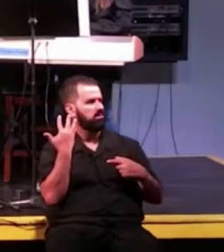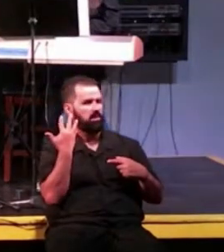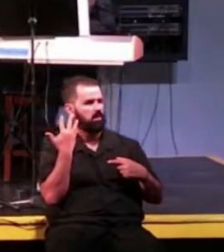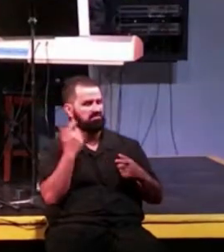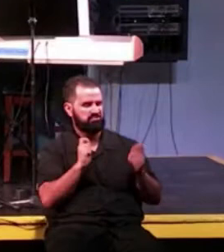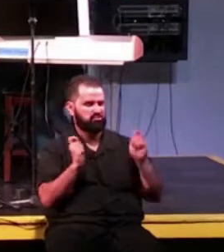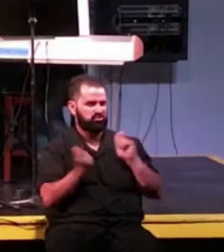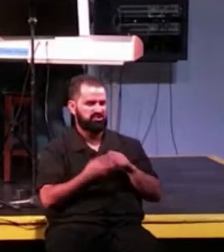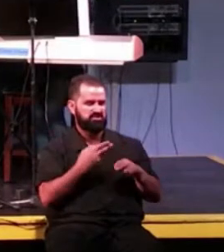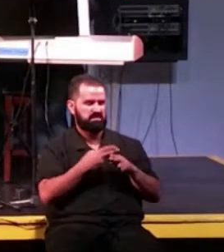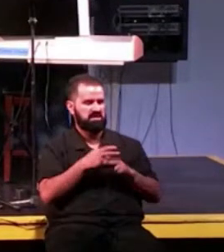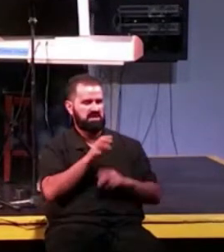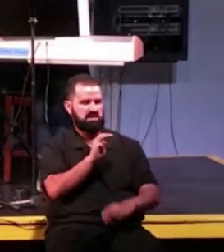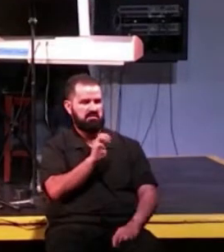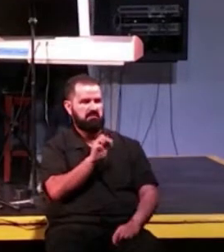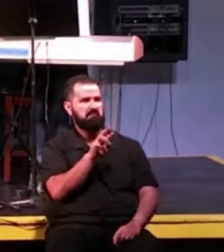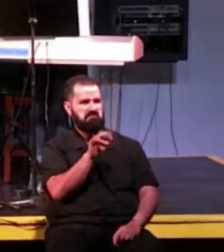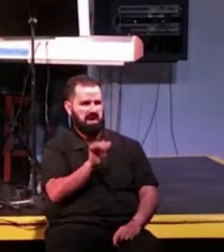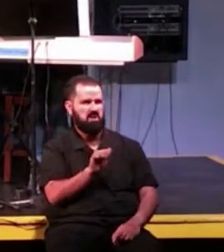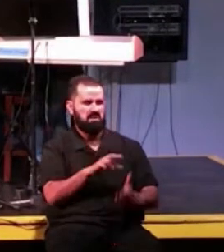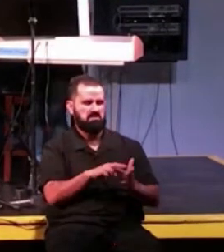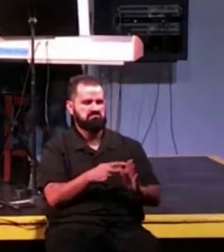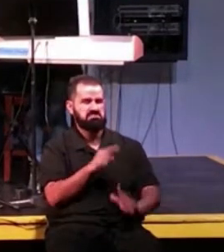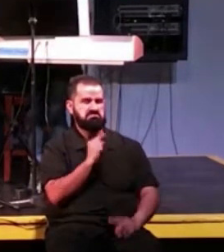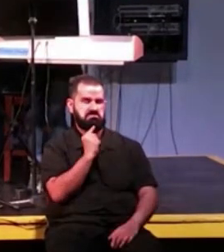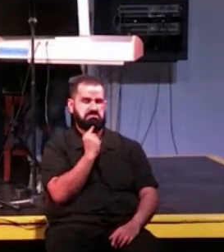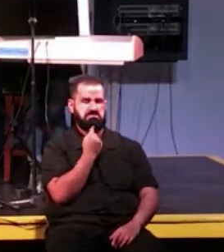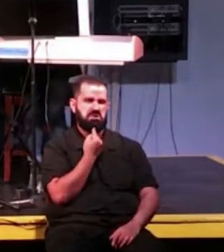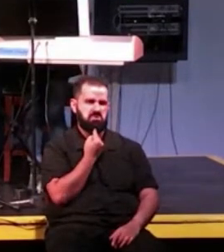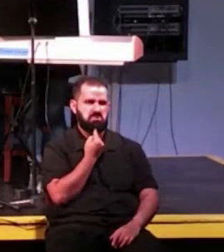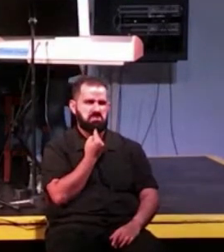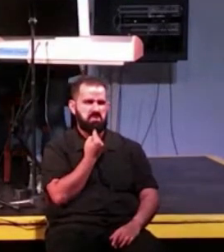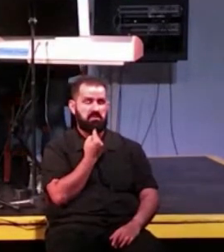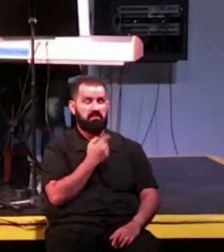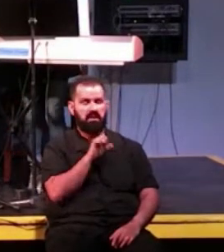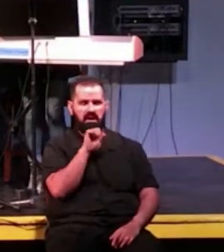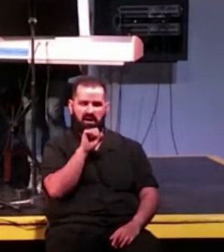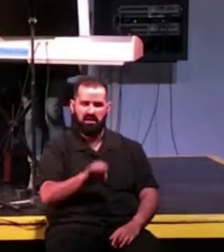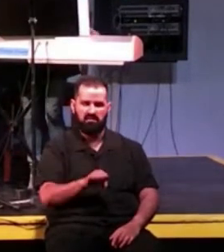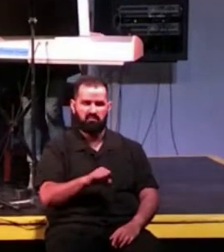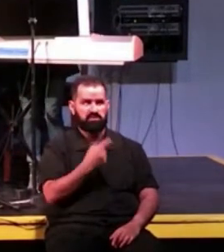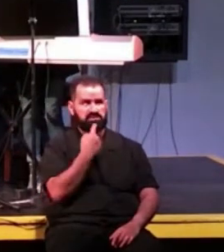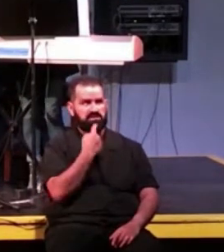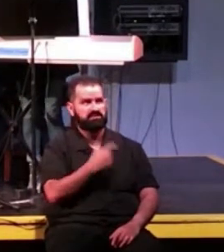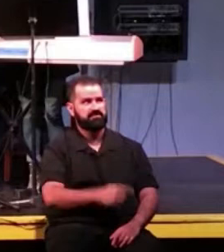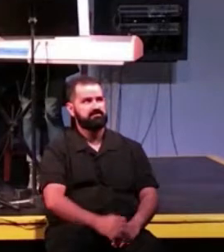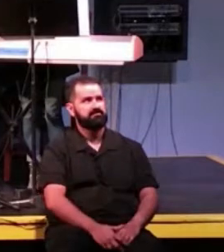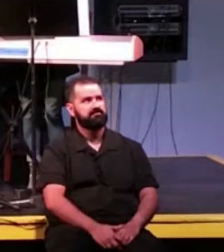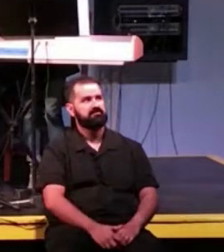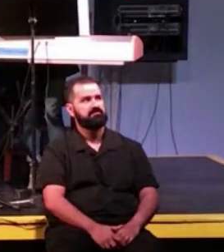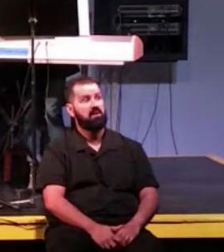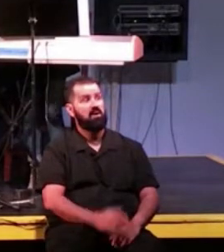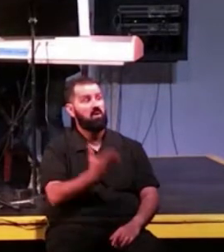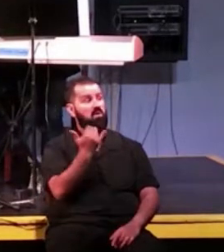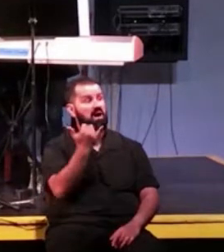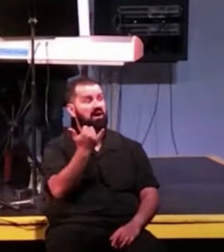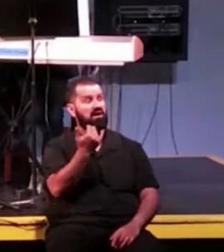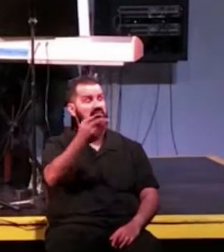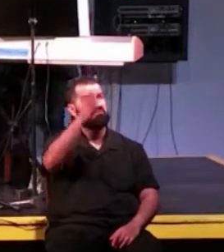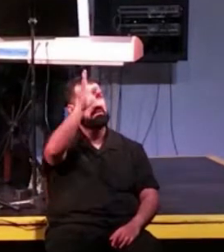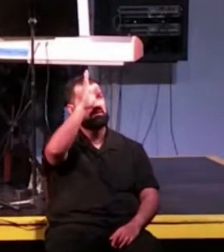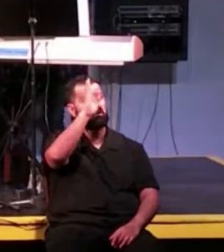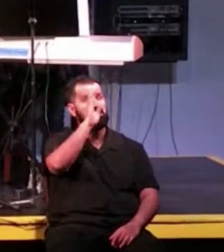Mara. I'm bitter now, remember? I'm bitter. And I love what she says here. For the Almighty,